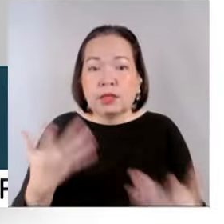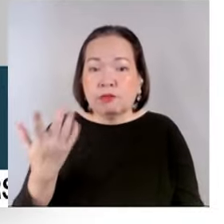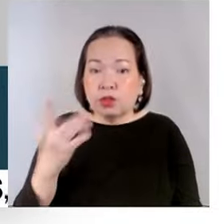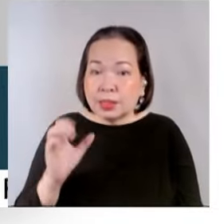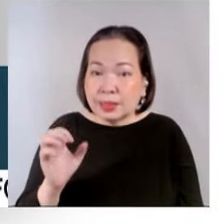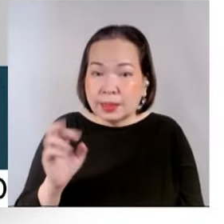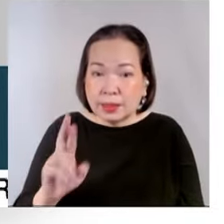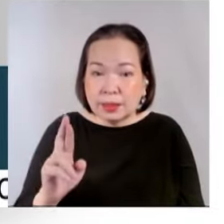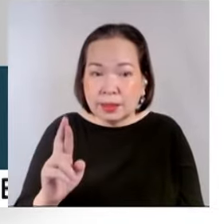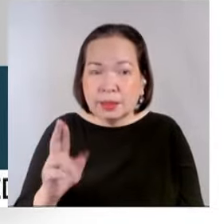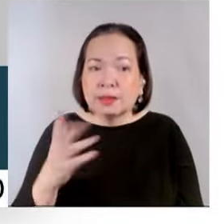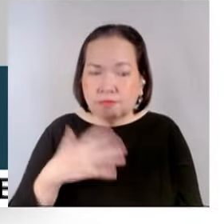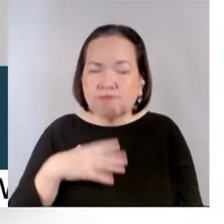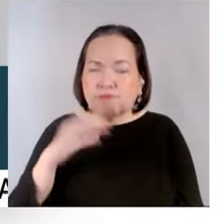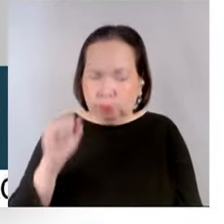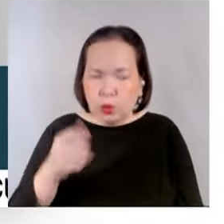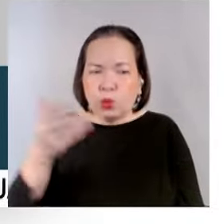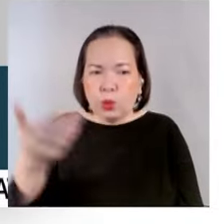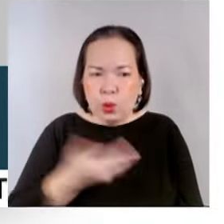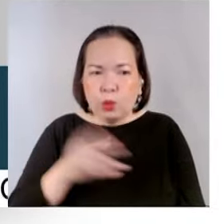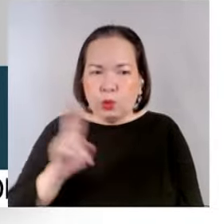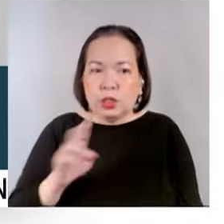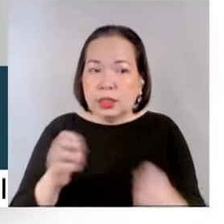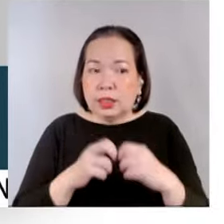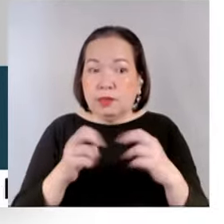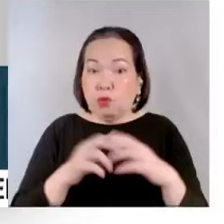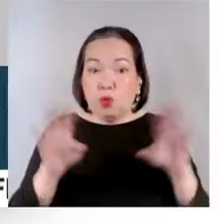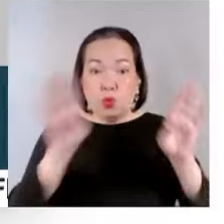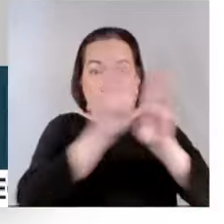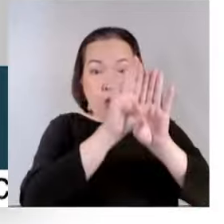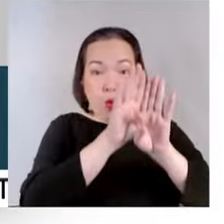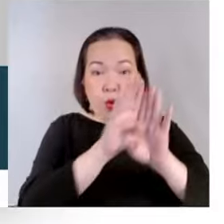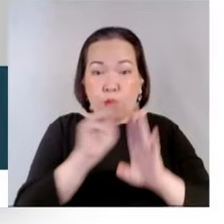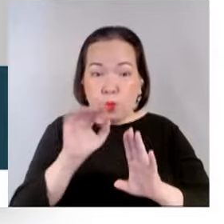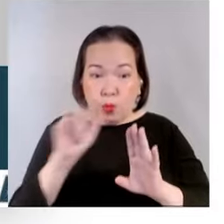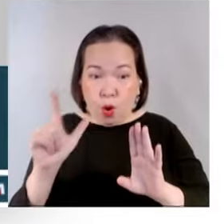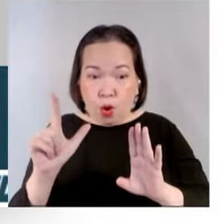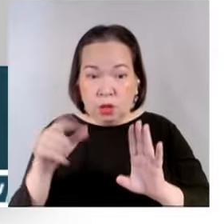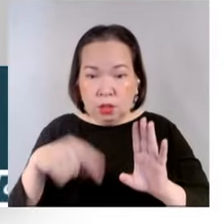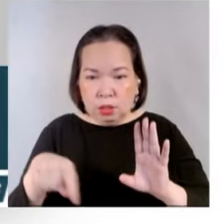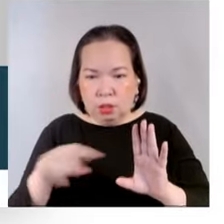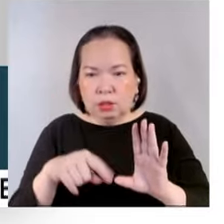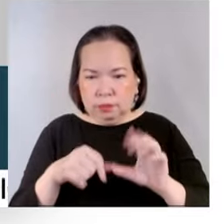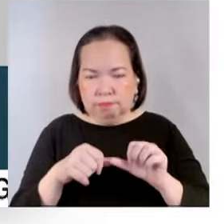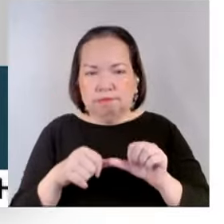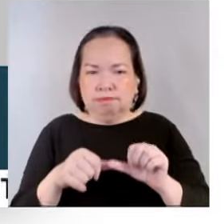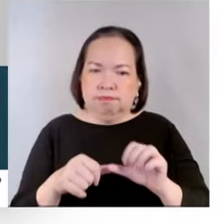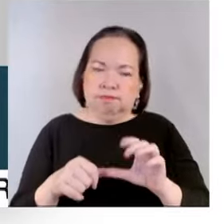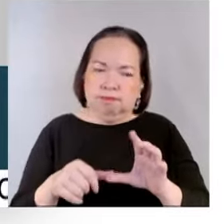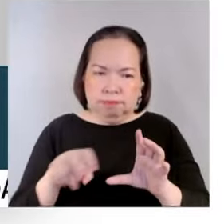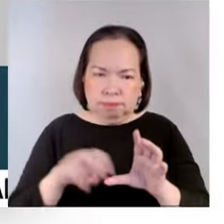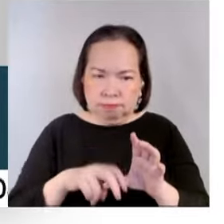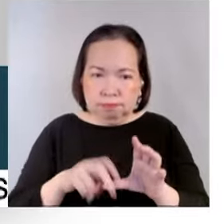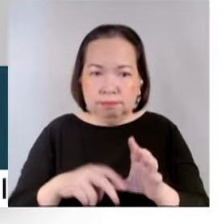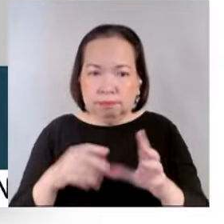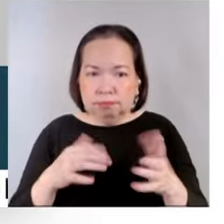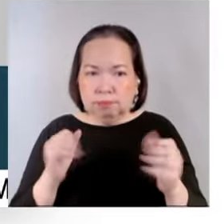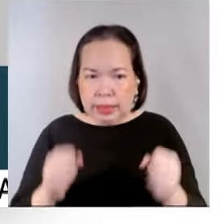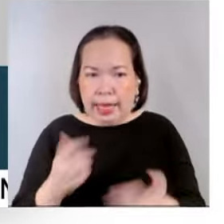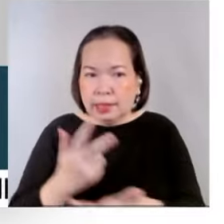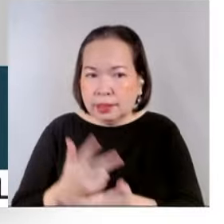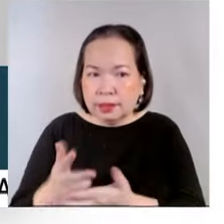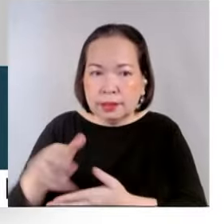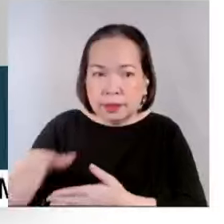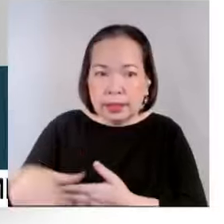remain open even after the malls have officially closed. Robinsons Manila will also provide free overnight parking at their branches in Metro